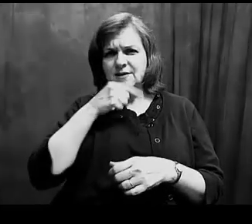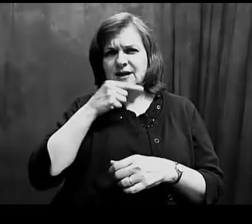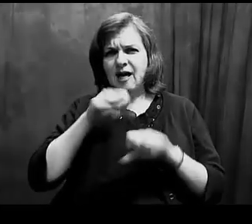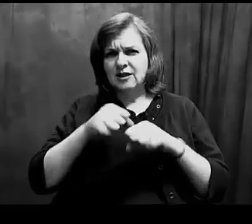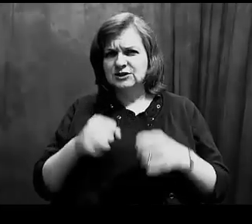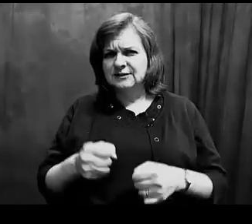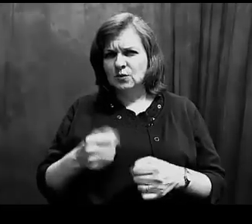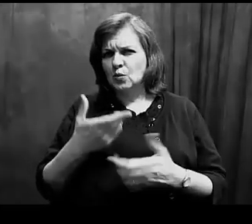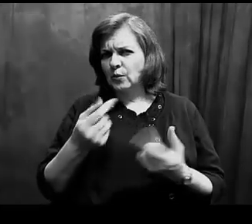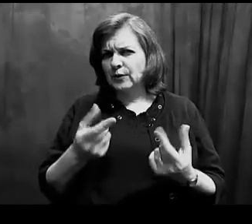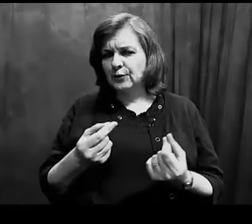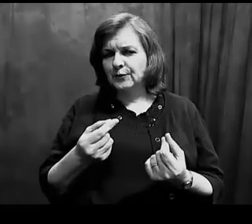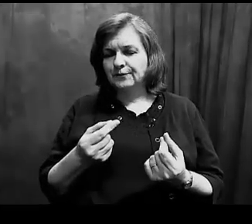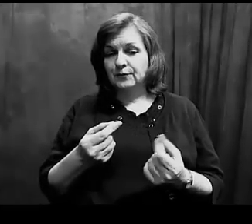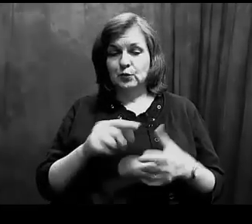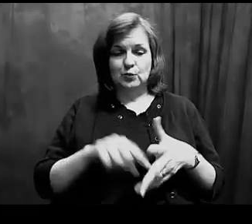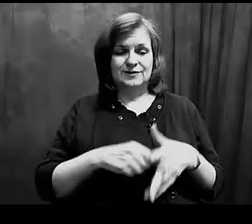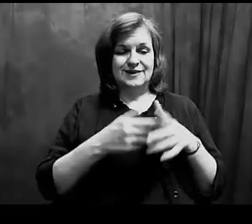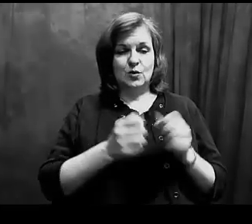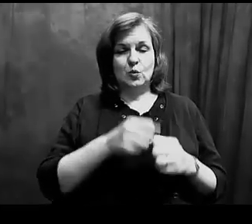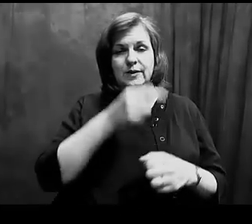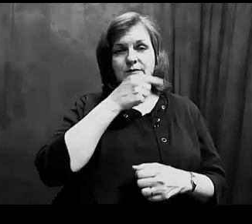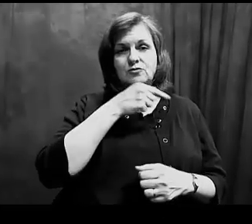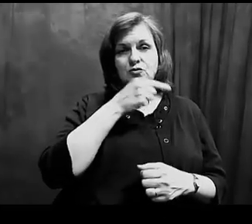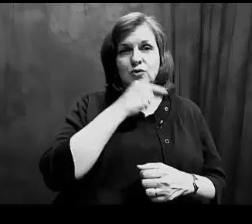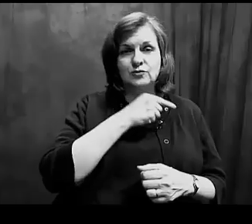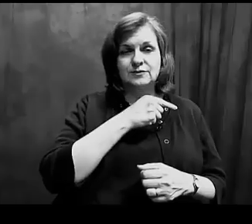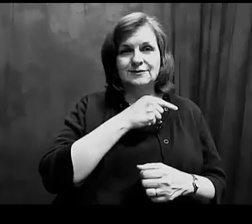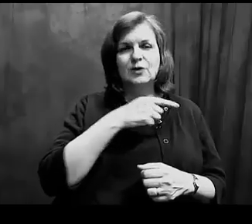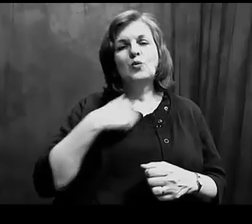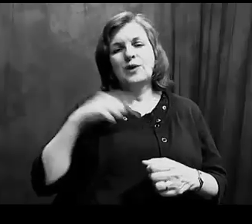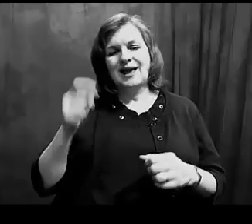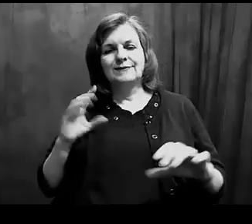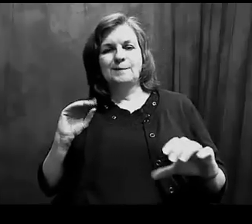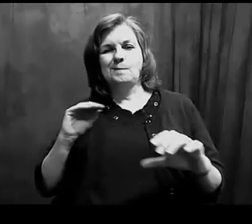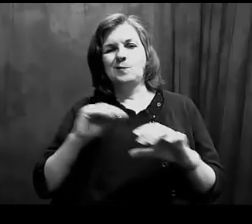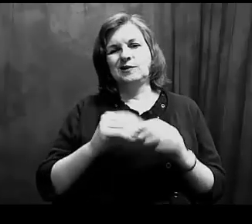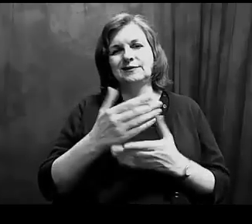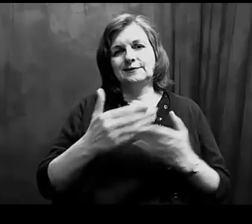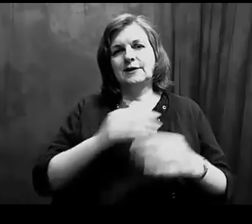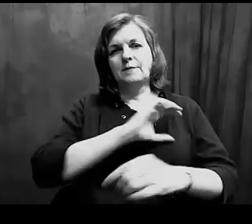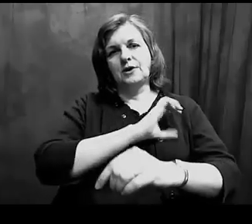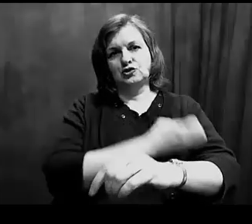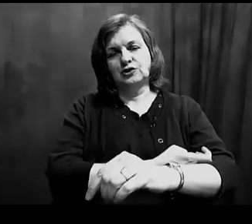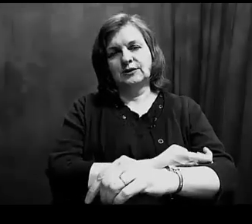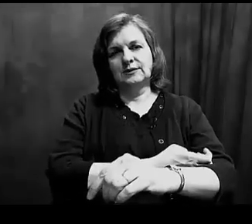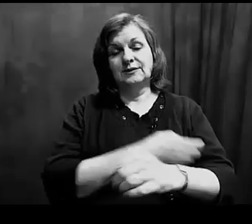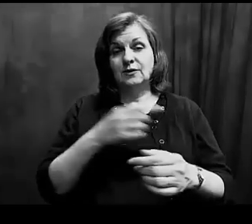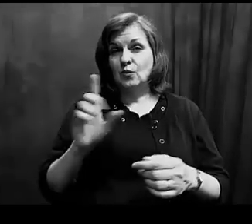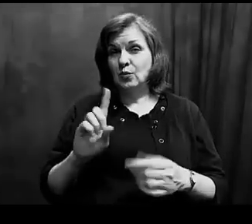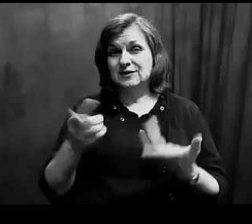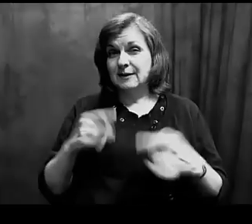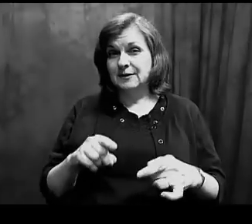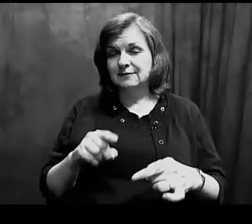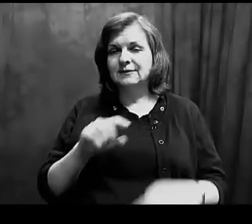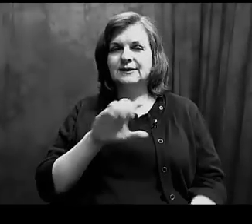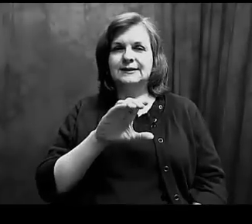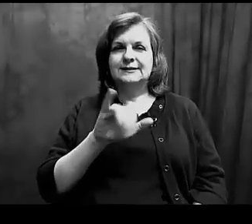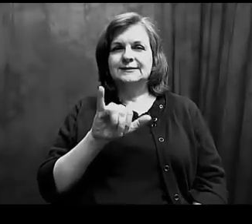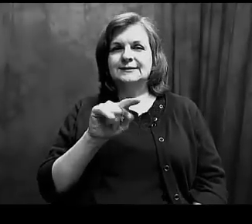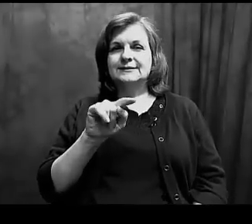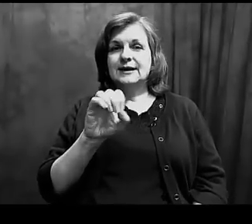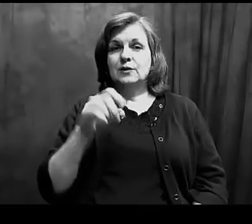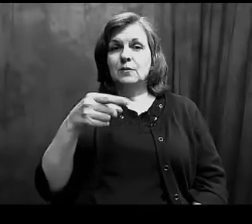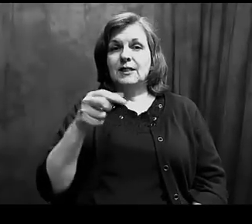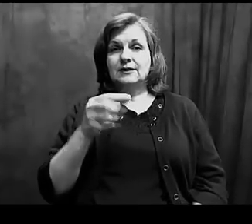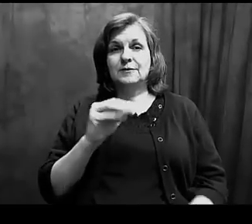Glycolysis, here's the gist. We put in a glucose. We are actually going to have to put in energy. Okay, this is all